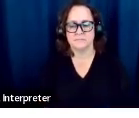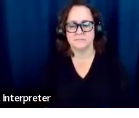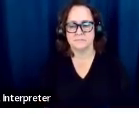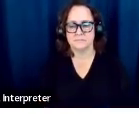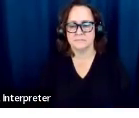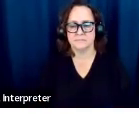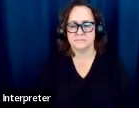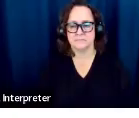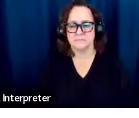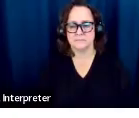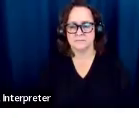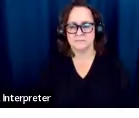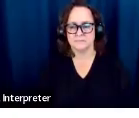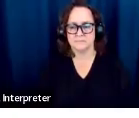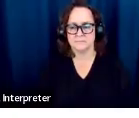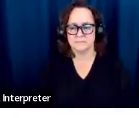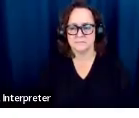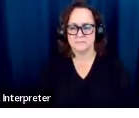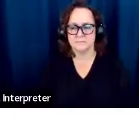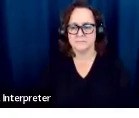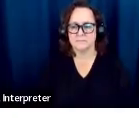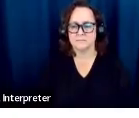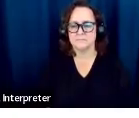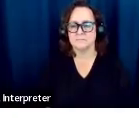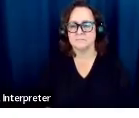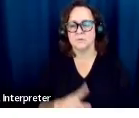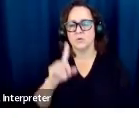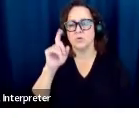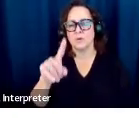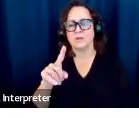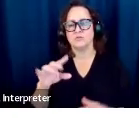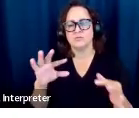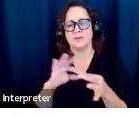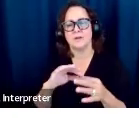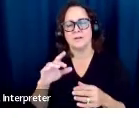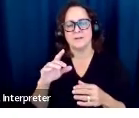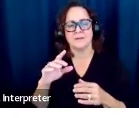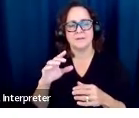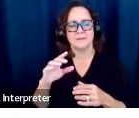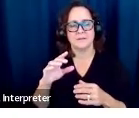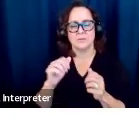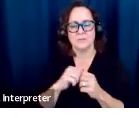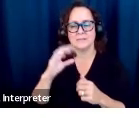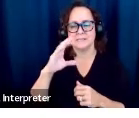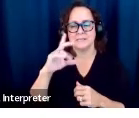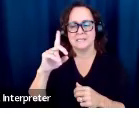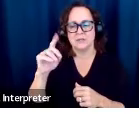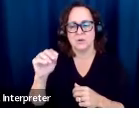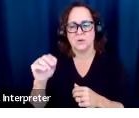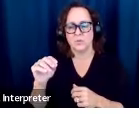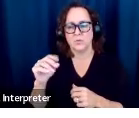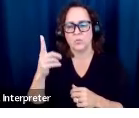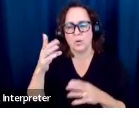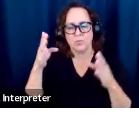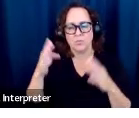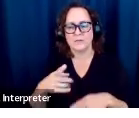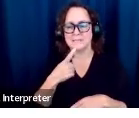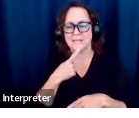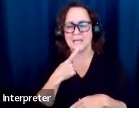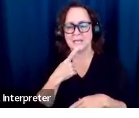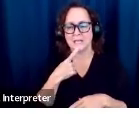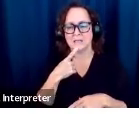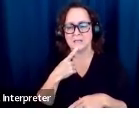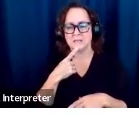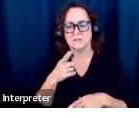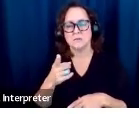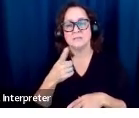Thank you, Elian. A question about affiliations with CDDOs. An anonymous attendee notes that